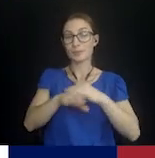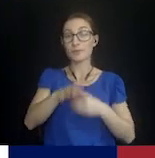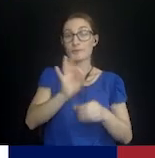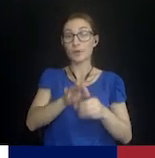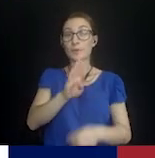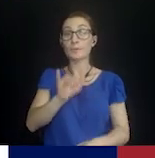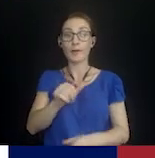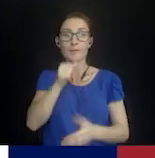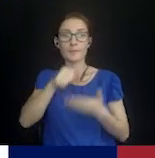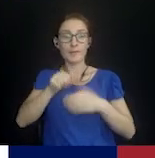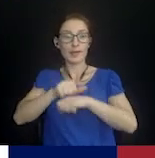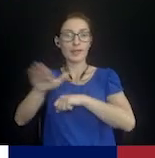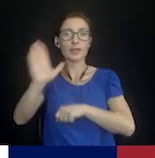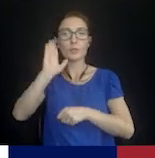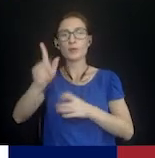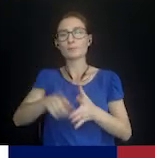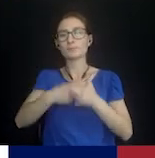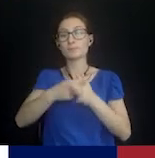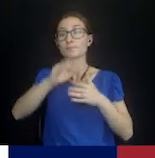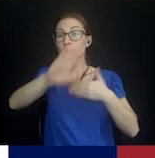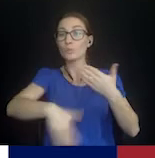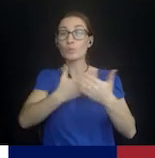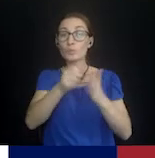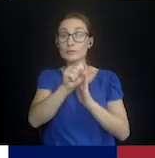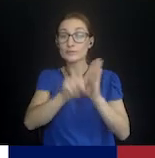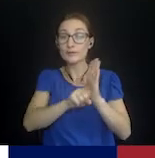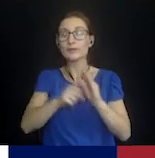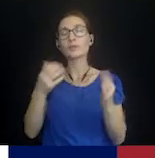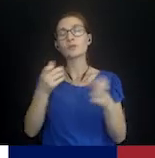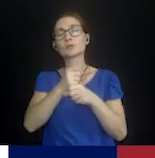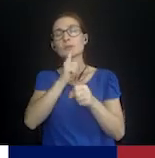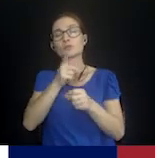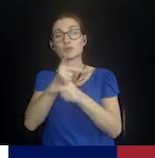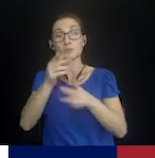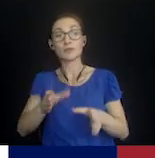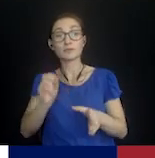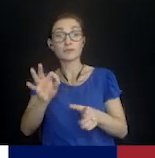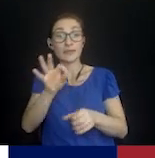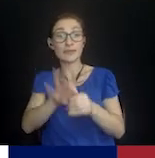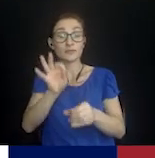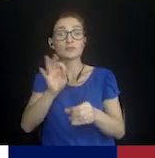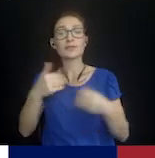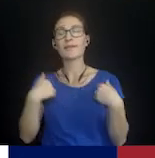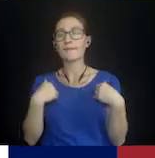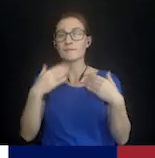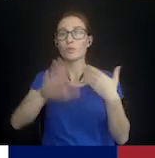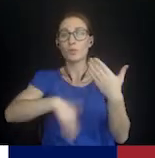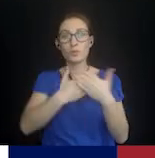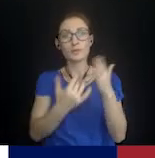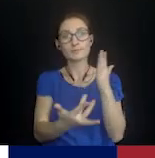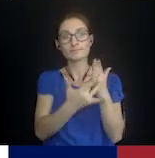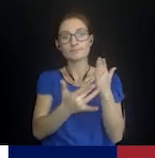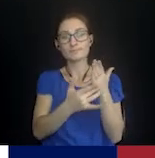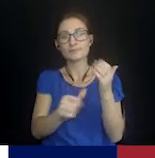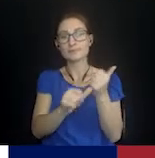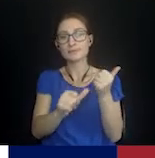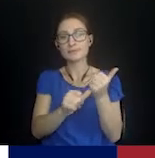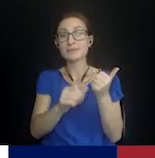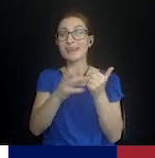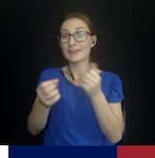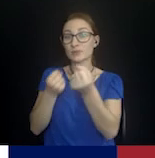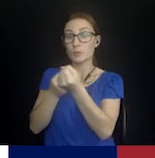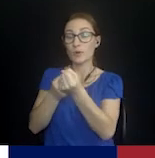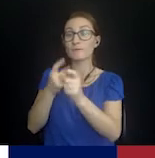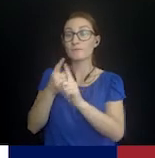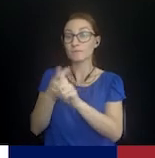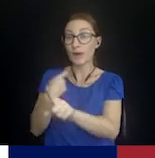will be implemented statewide, so we want to make sure that the supervisors of elections have the technical assistance and